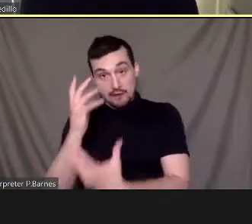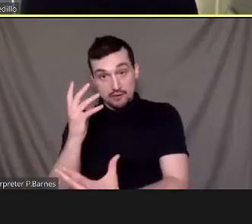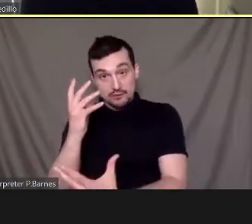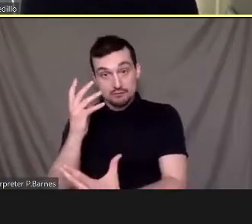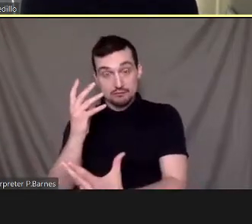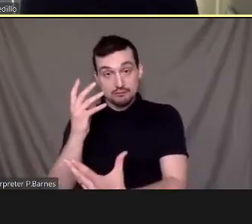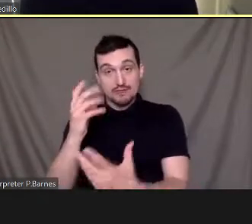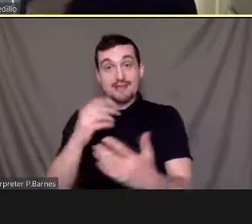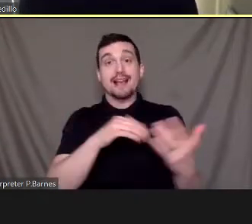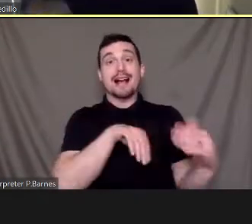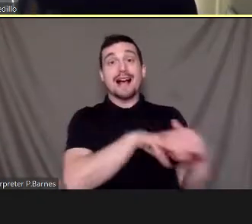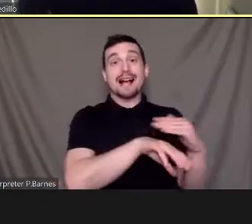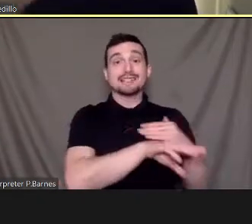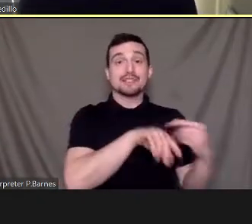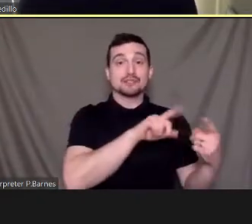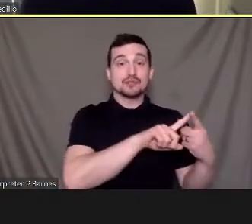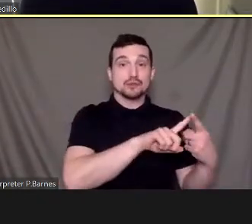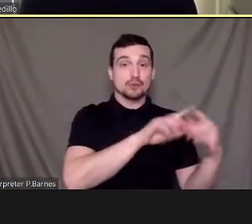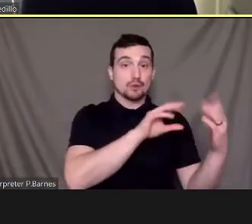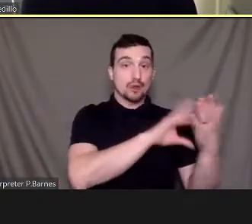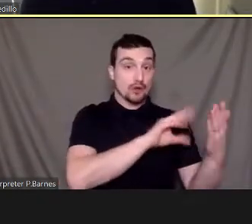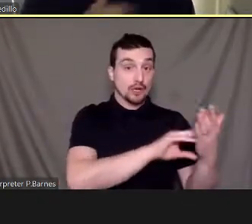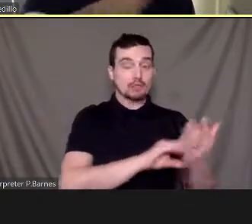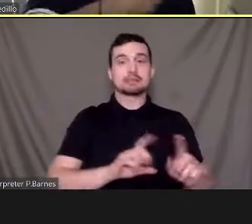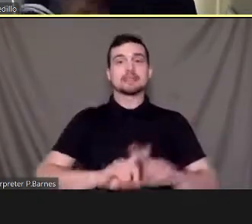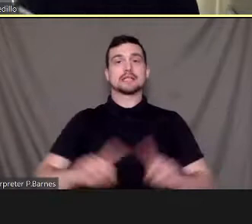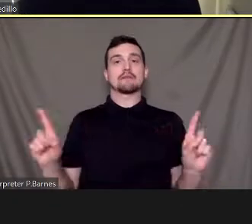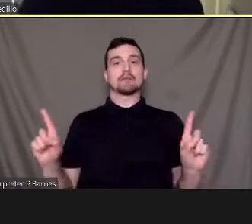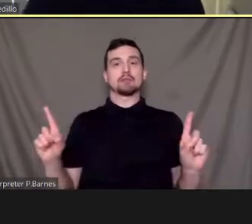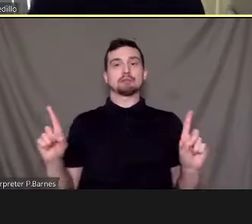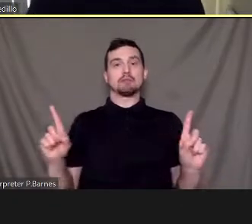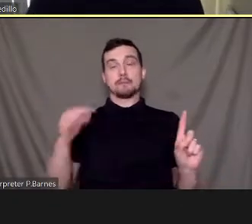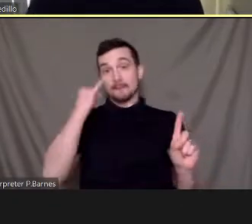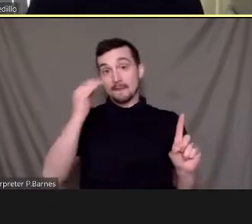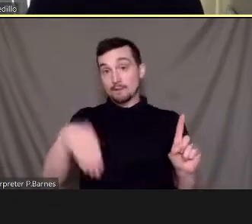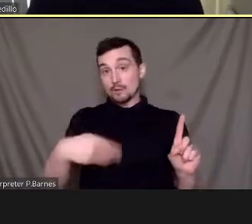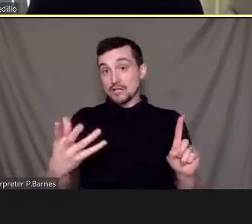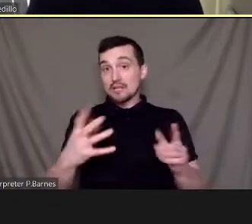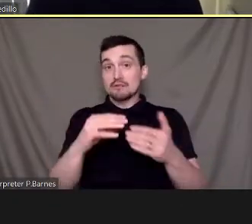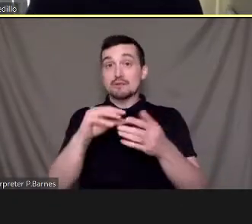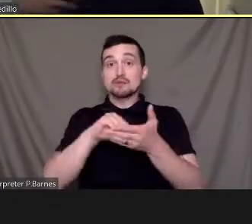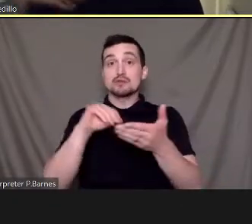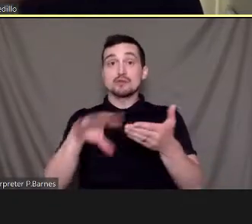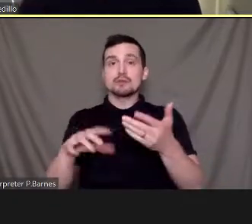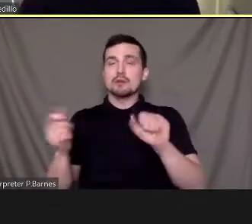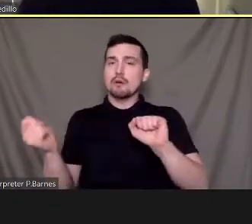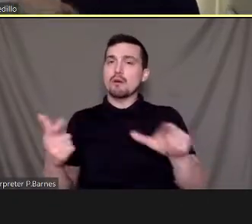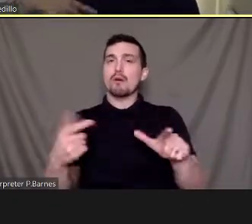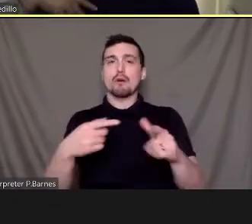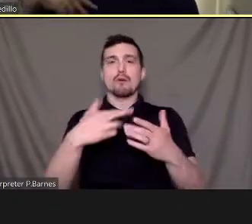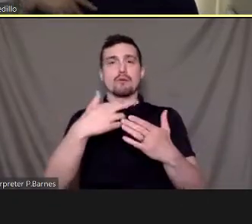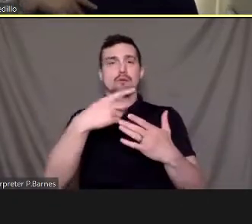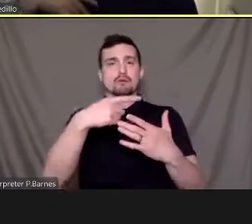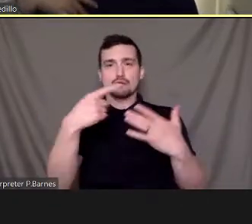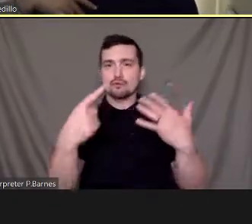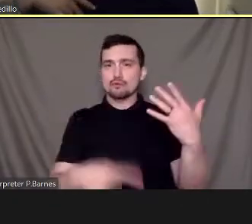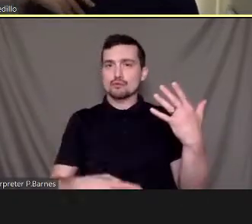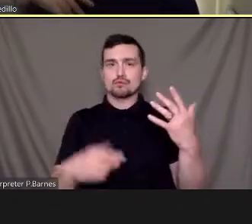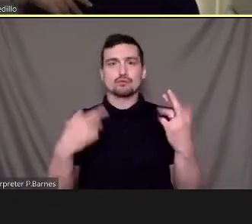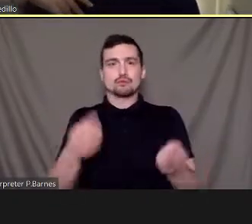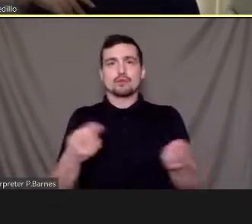Just because we give students all of the resources, computers,